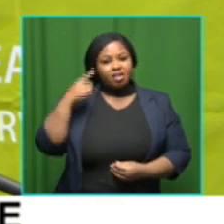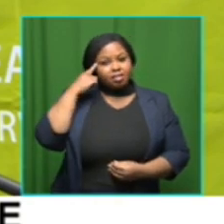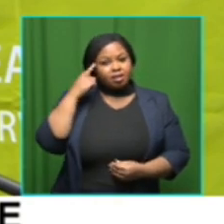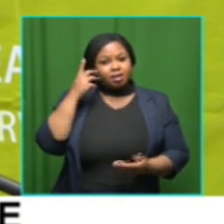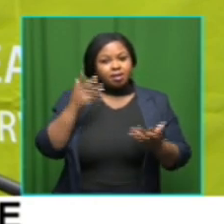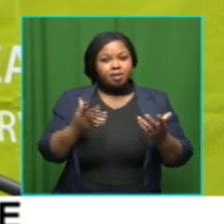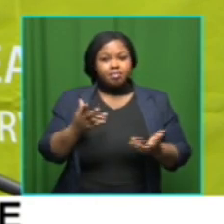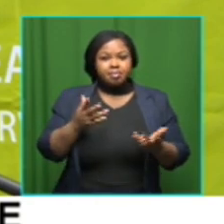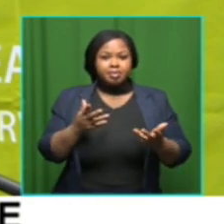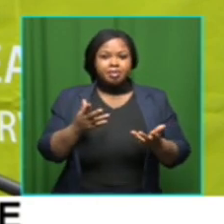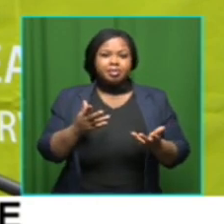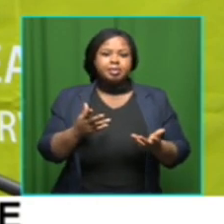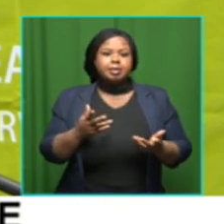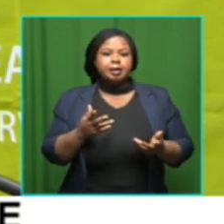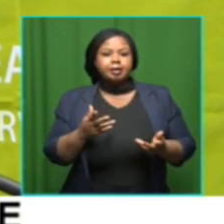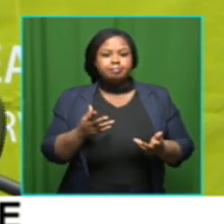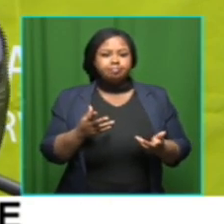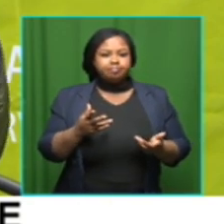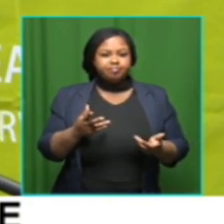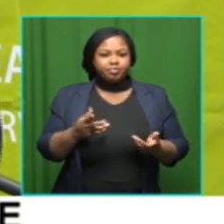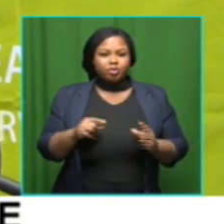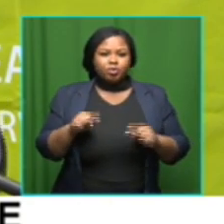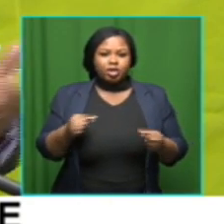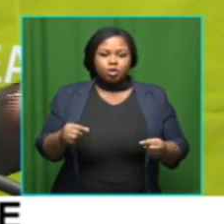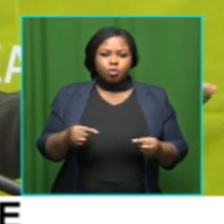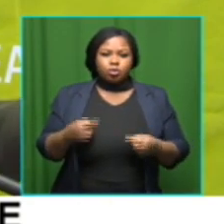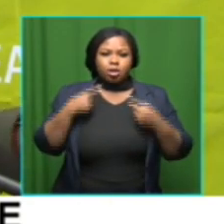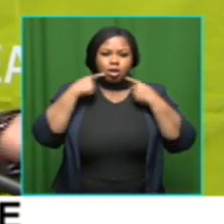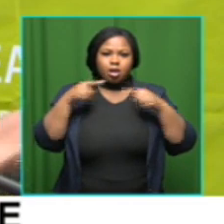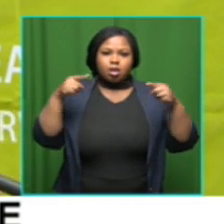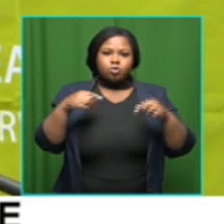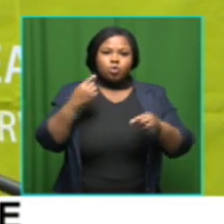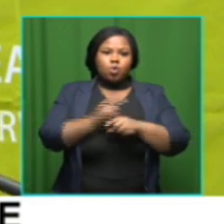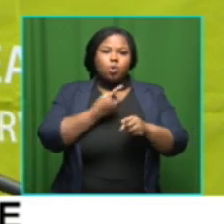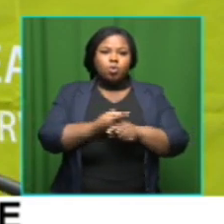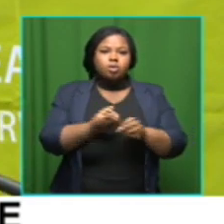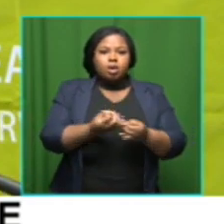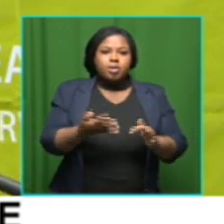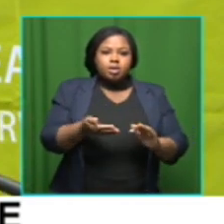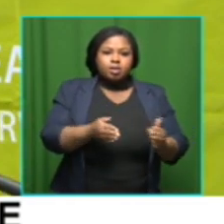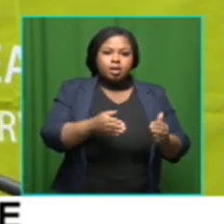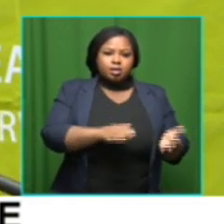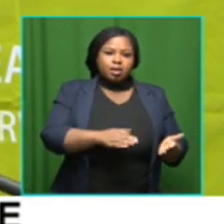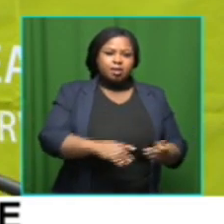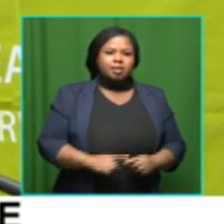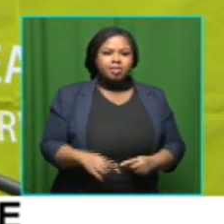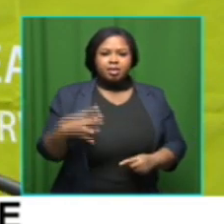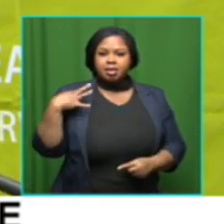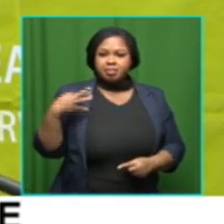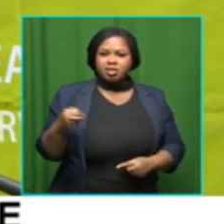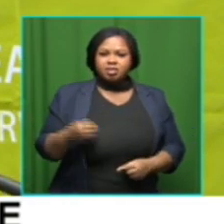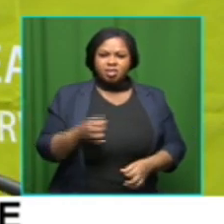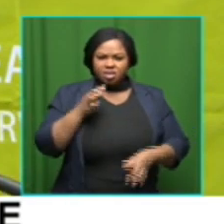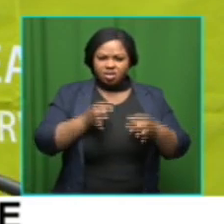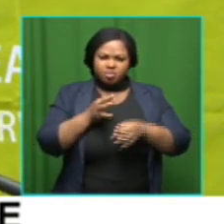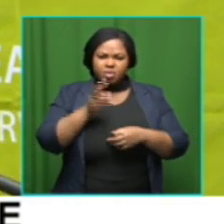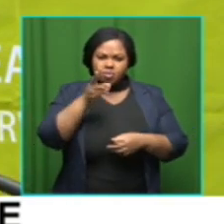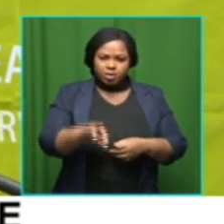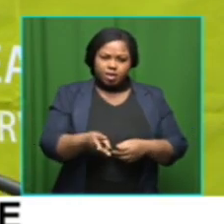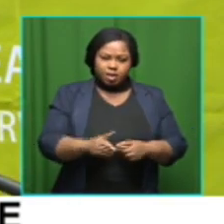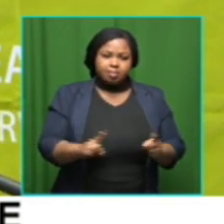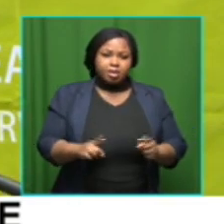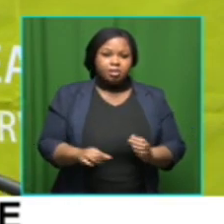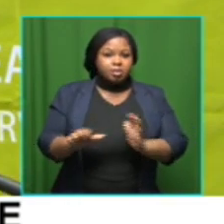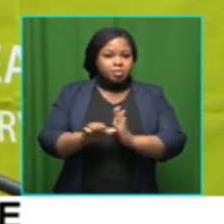might be something that we must not mention quite often, but the minister will give us the numbers, the recent ones. But I think the